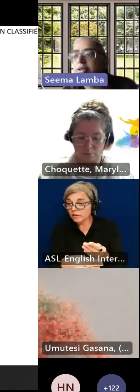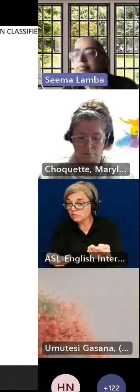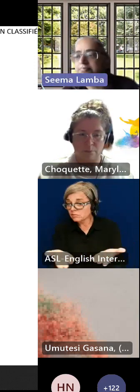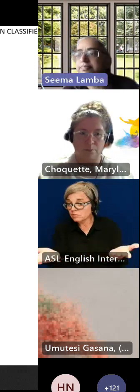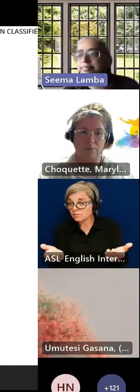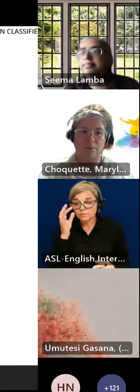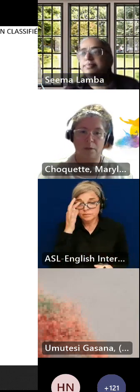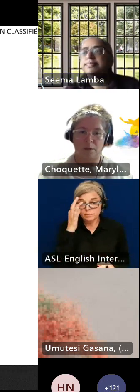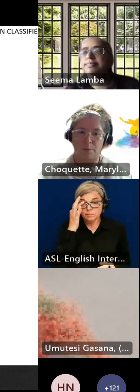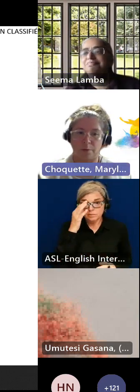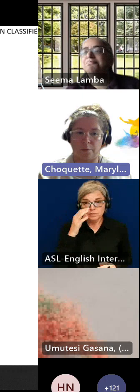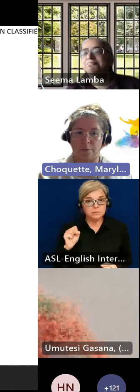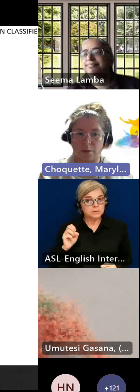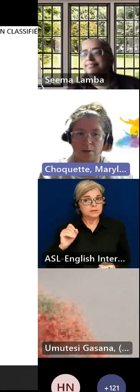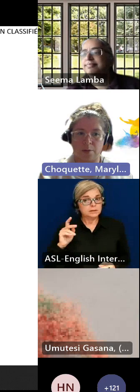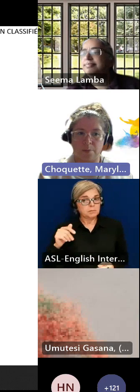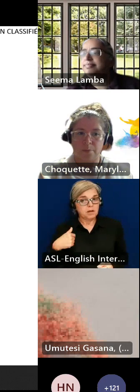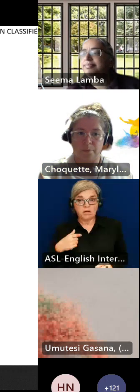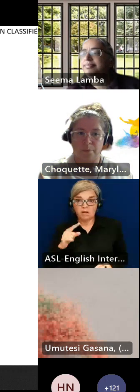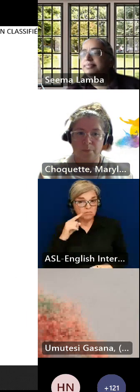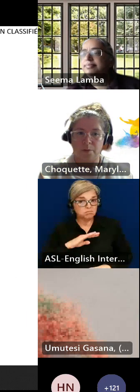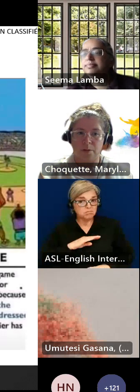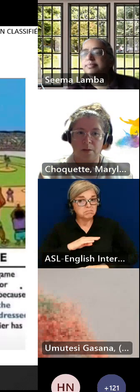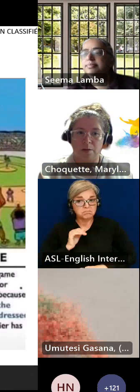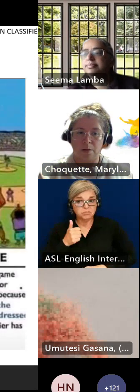I think we're good. Wonderful.